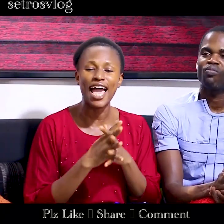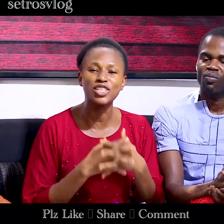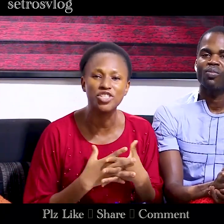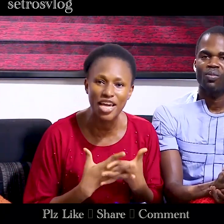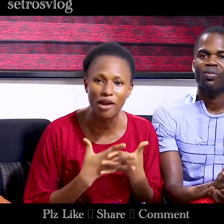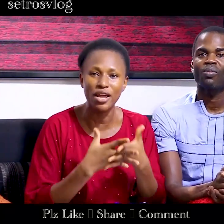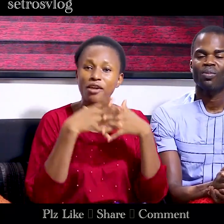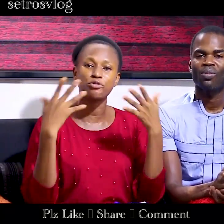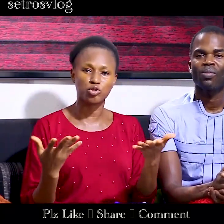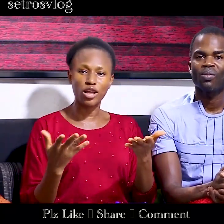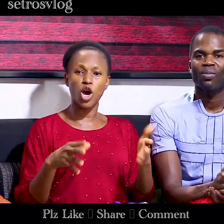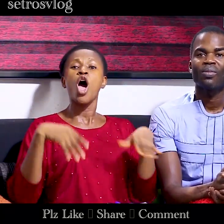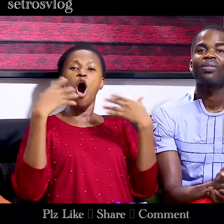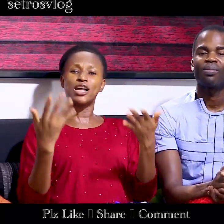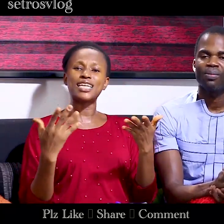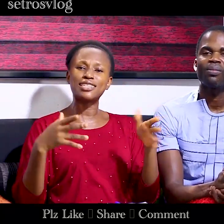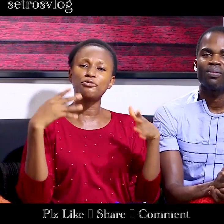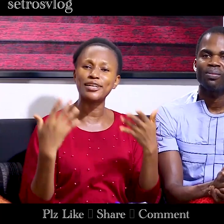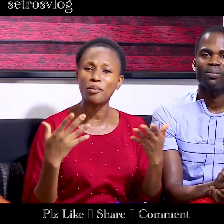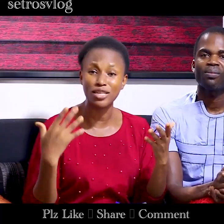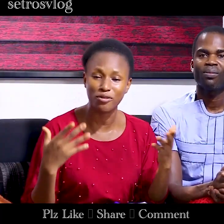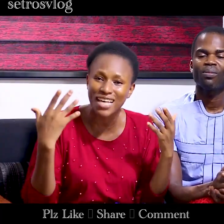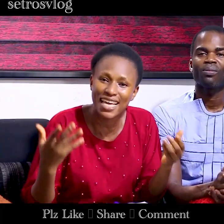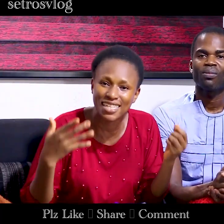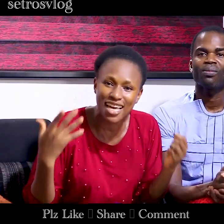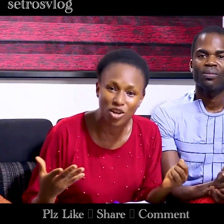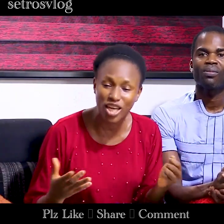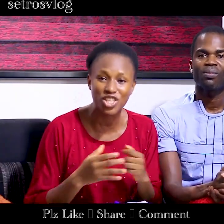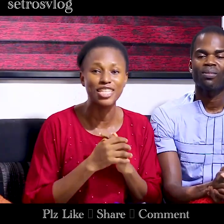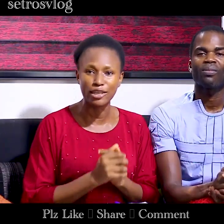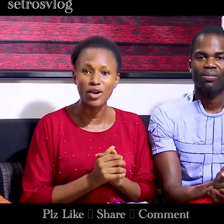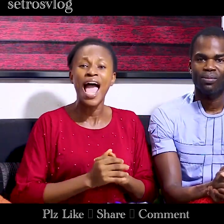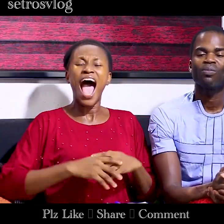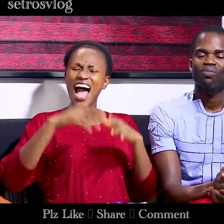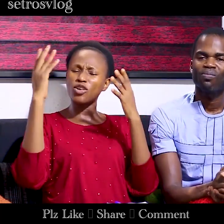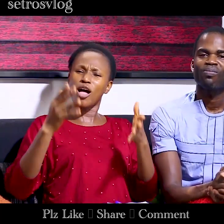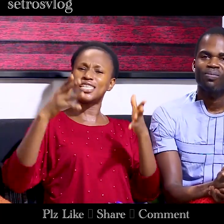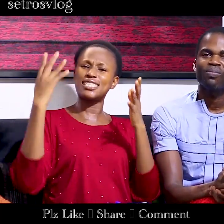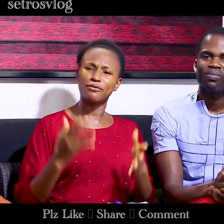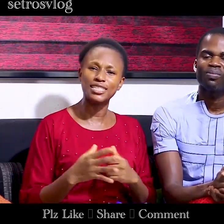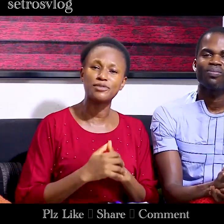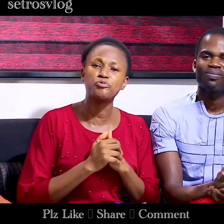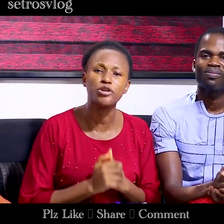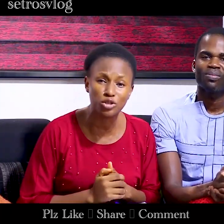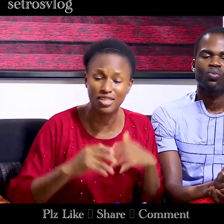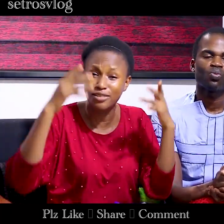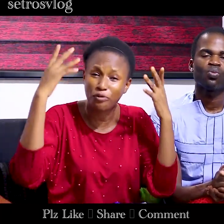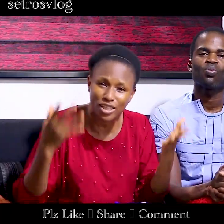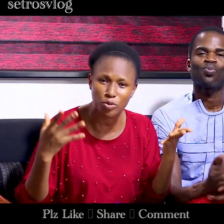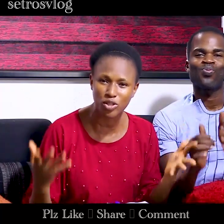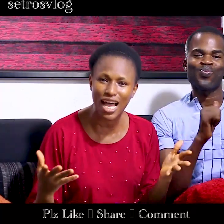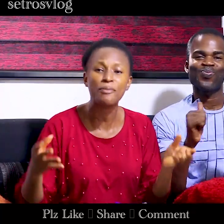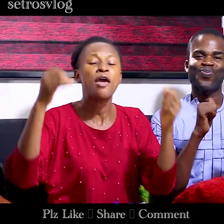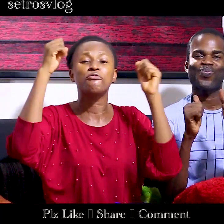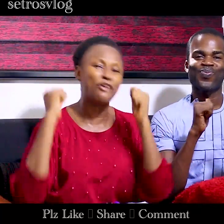and Engineering Infrastructure under the Federal Ministry of Science and Technology in Nigeria has under 7 days produced this